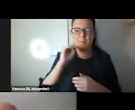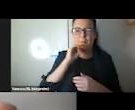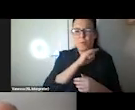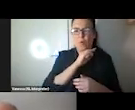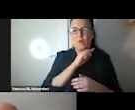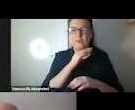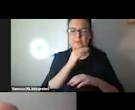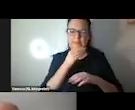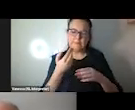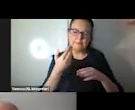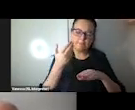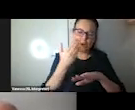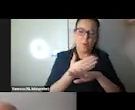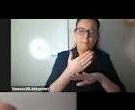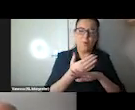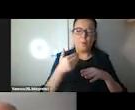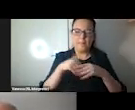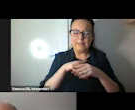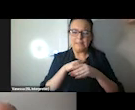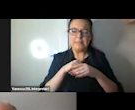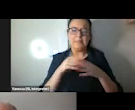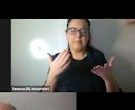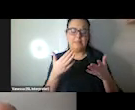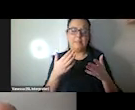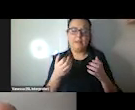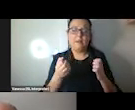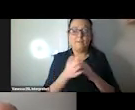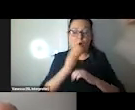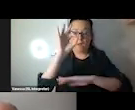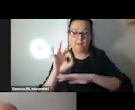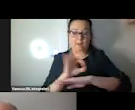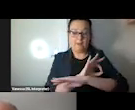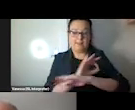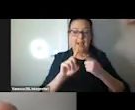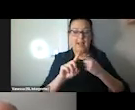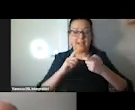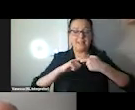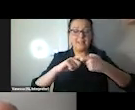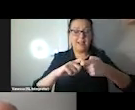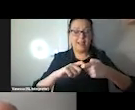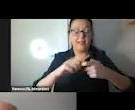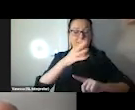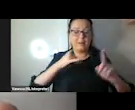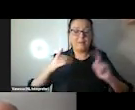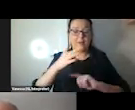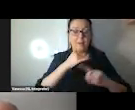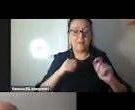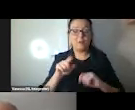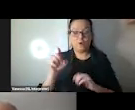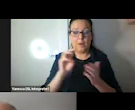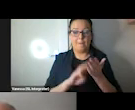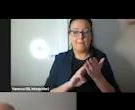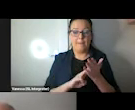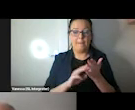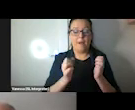architectural quality and sustainable built environments. She was a member of the SEN research team, which